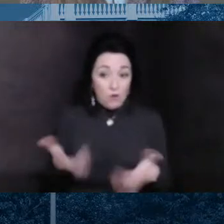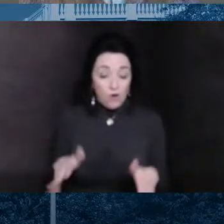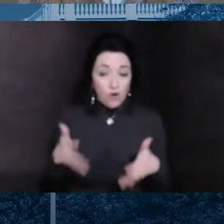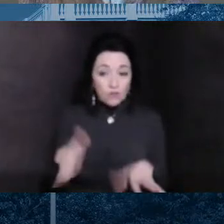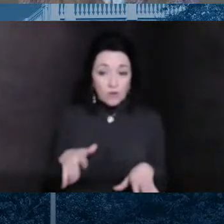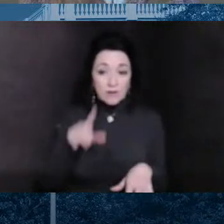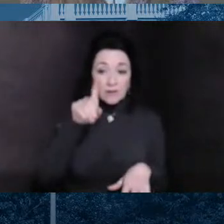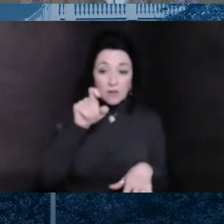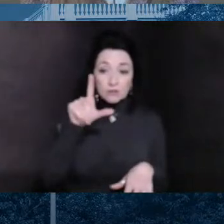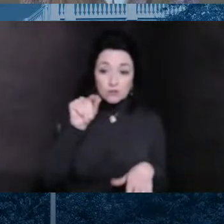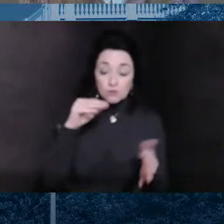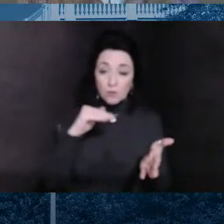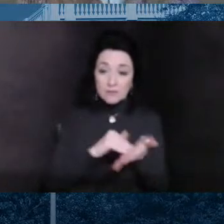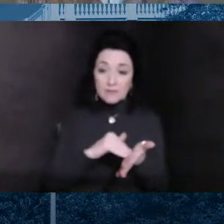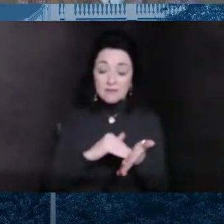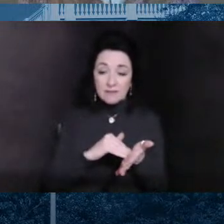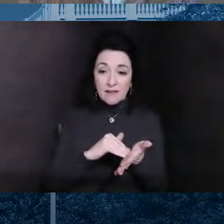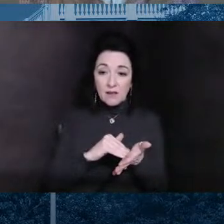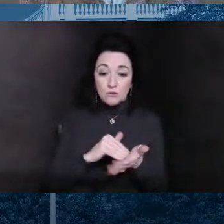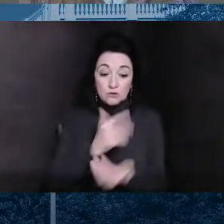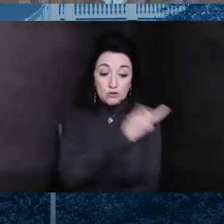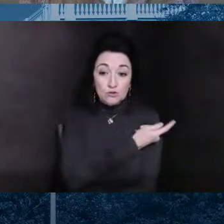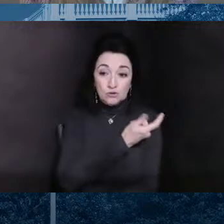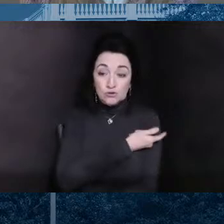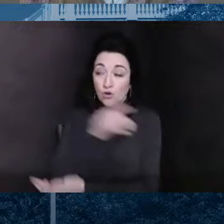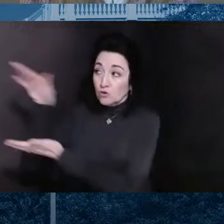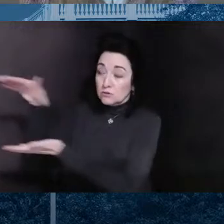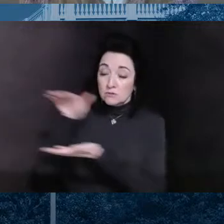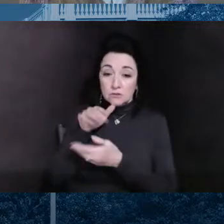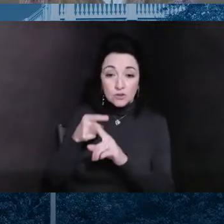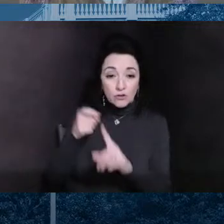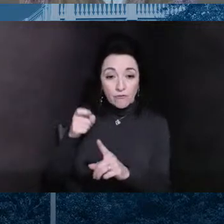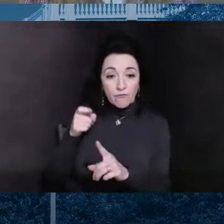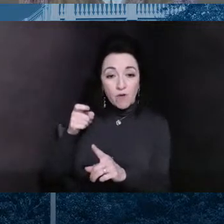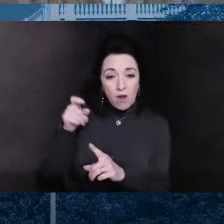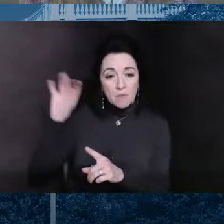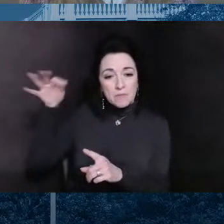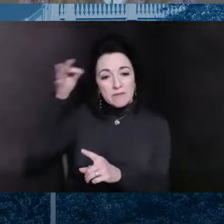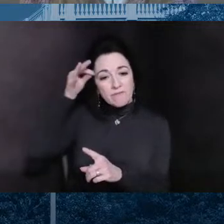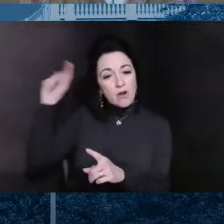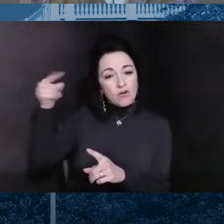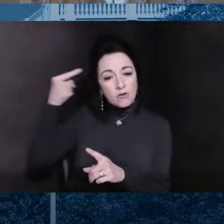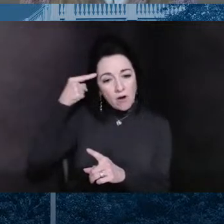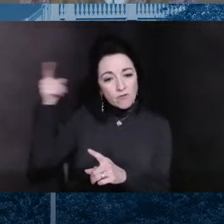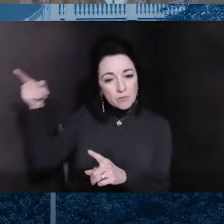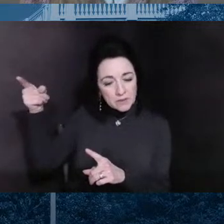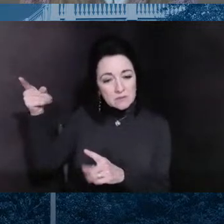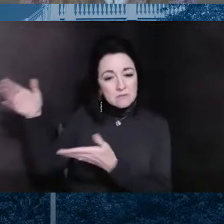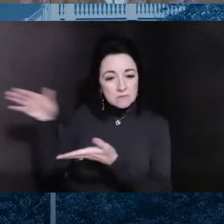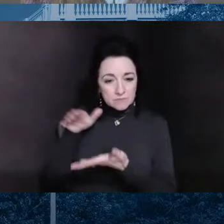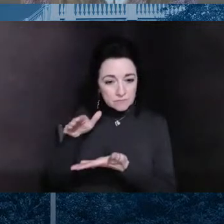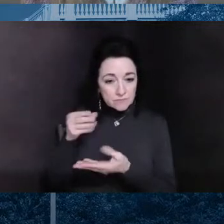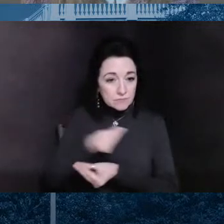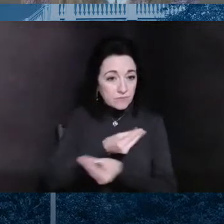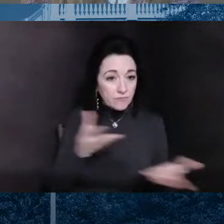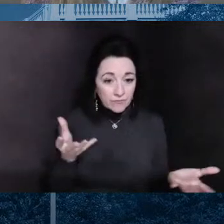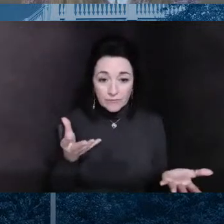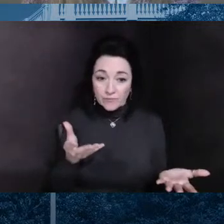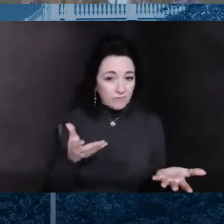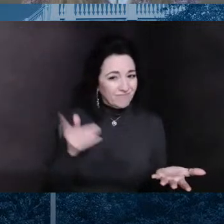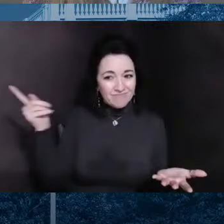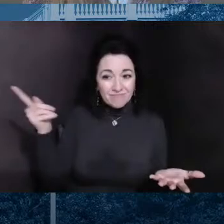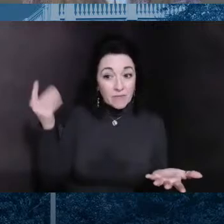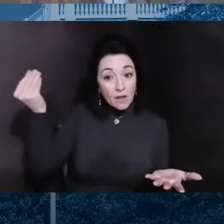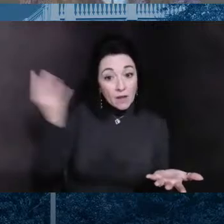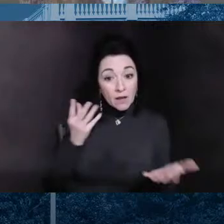federal government. We were getting them at a rate of between 15 and 20,000 a week. We didn't get much notice, which made it